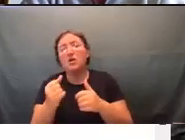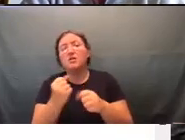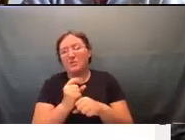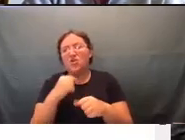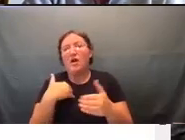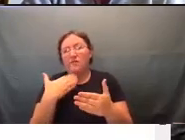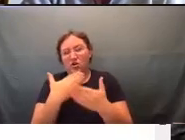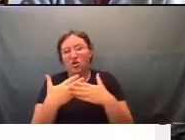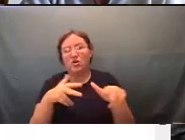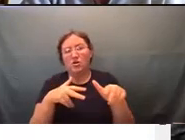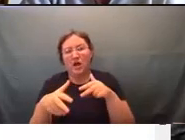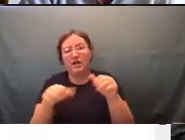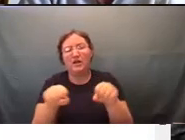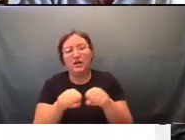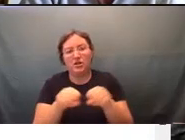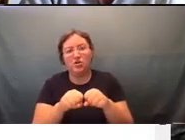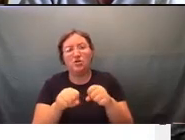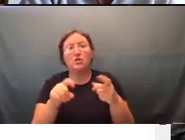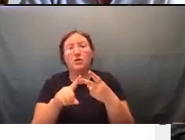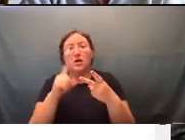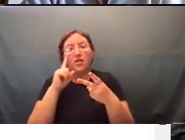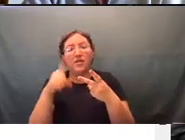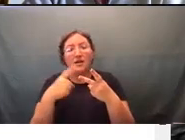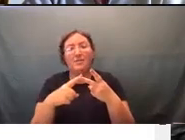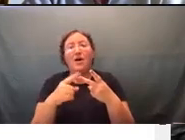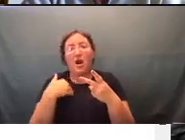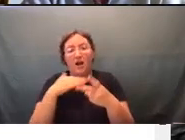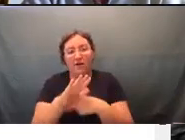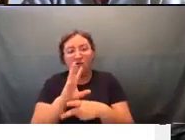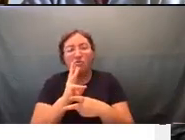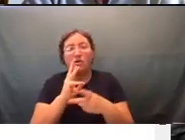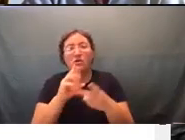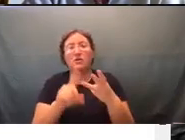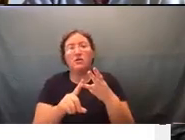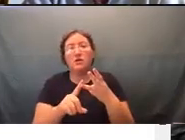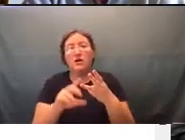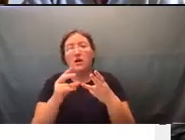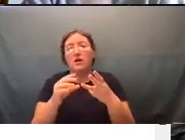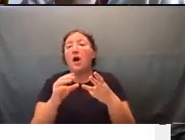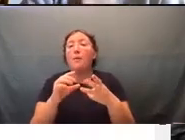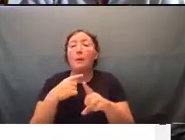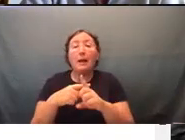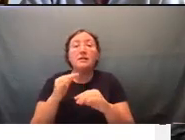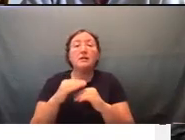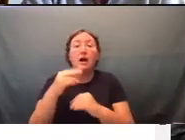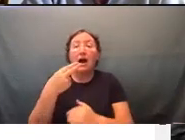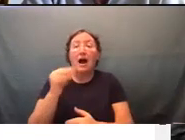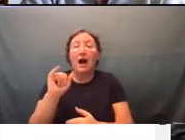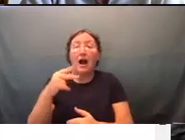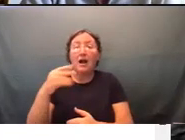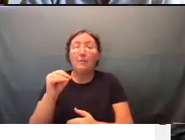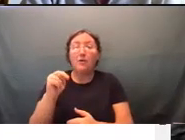shoes. We're thinking about dehydration, not enough water, hyponatremia, too much water. We want to make sure we're